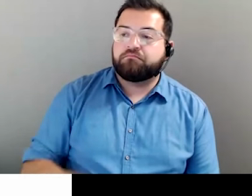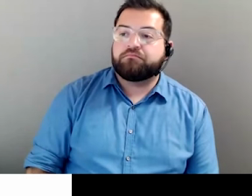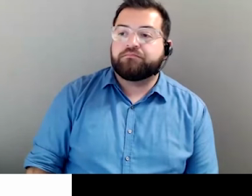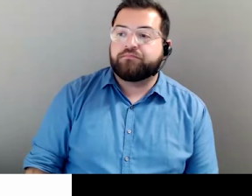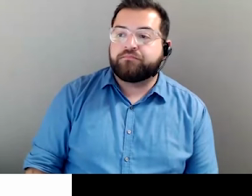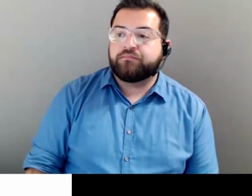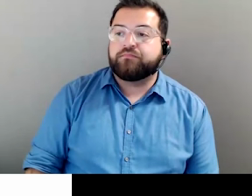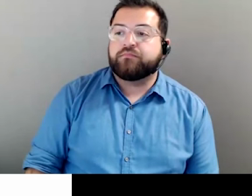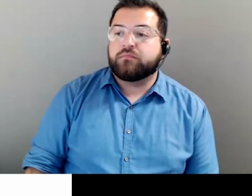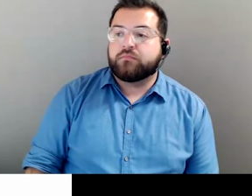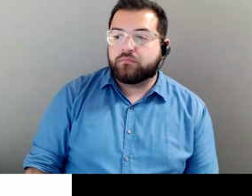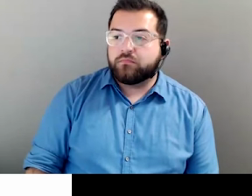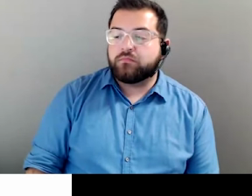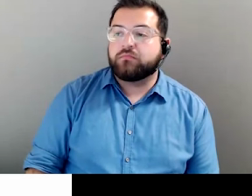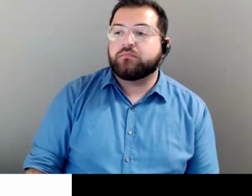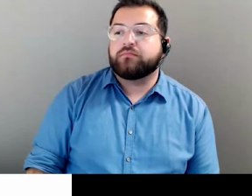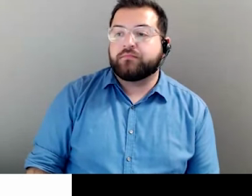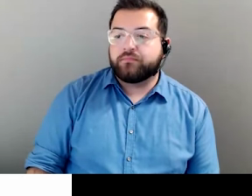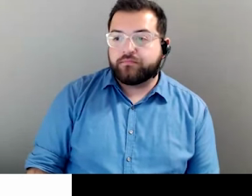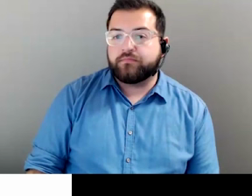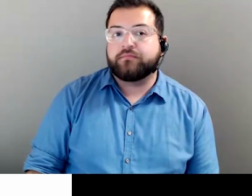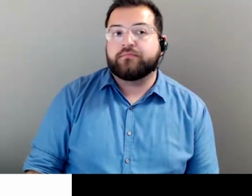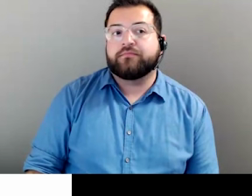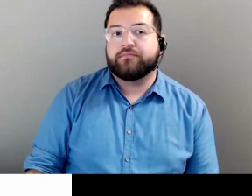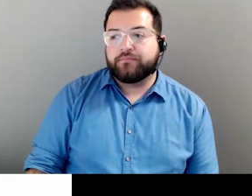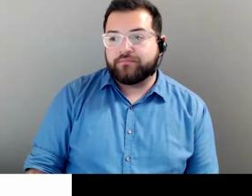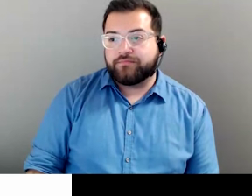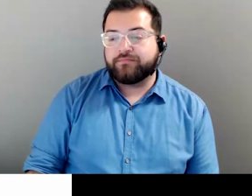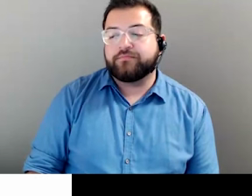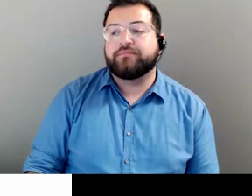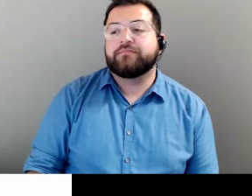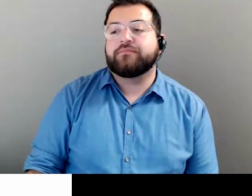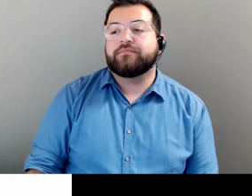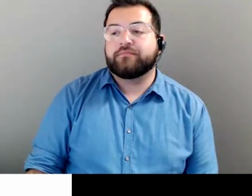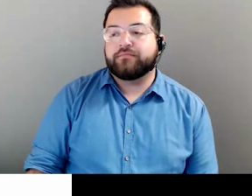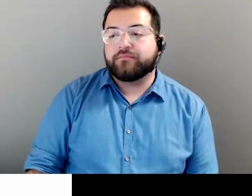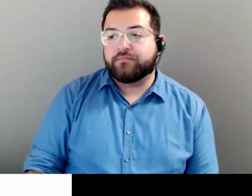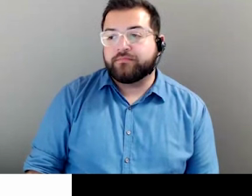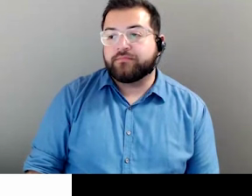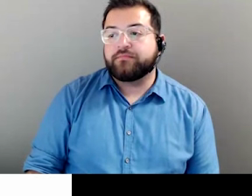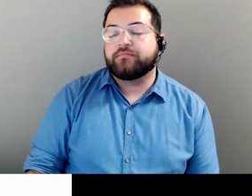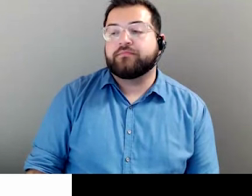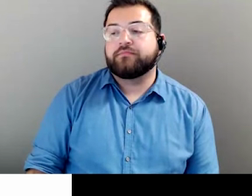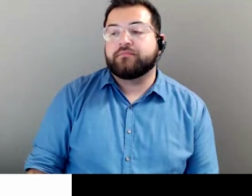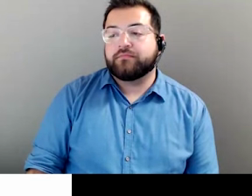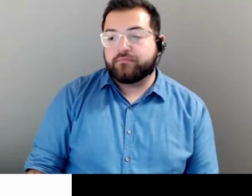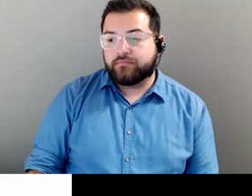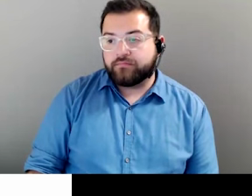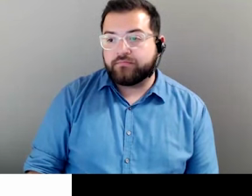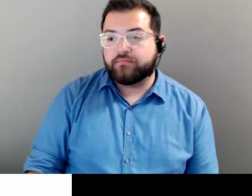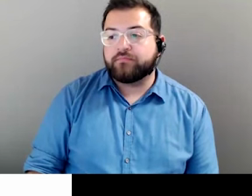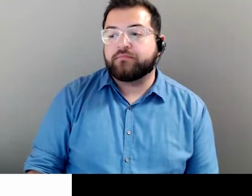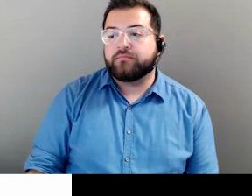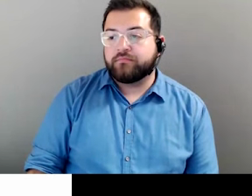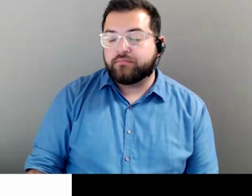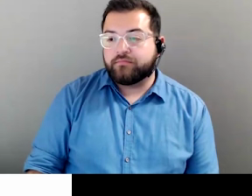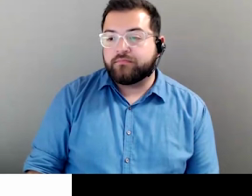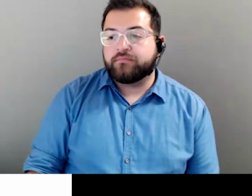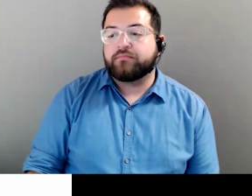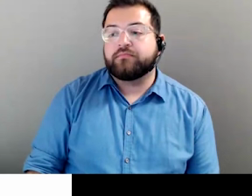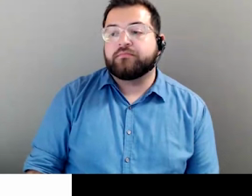Dr. Johnson that she had recently discovered that she is pregnant and is concerned about how this might affect her coursework and participation